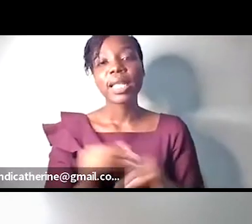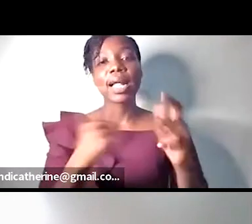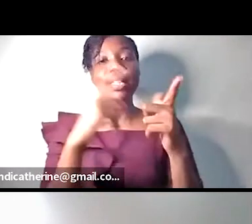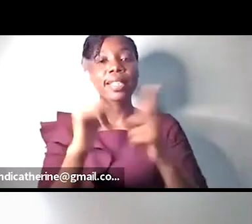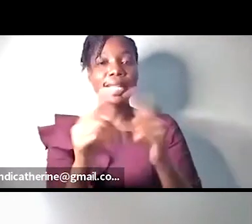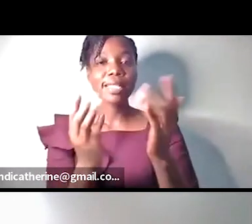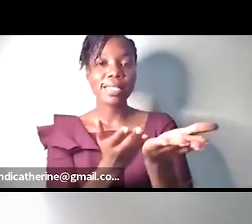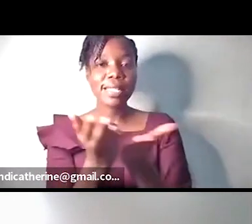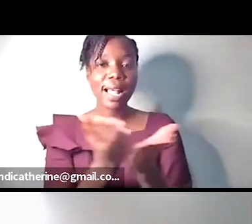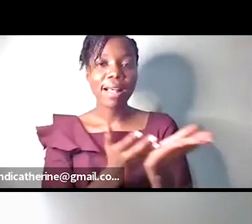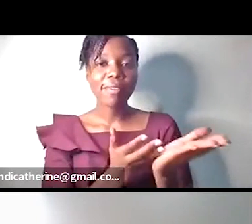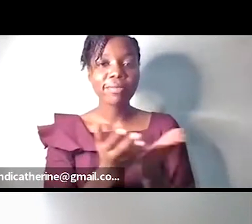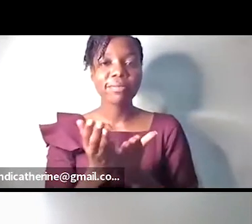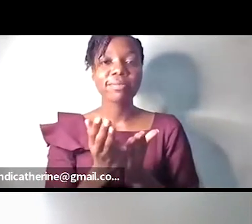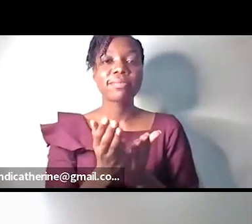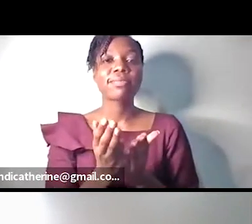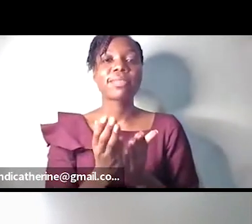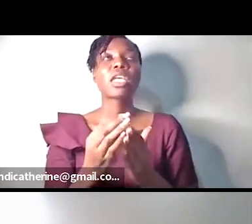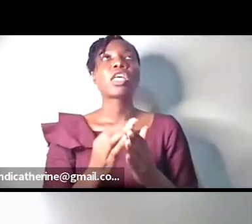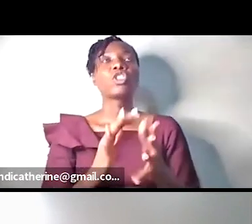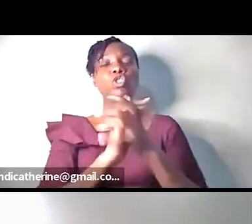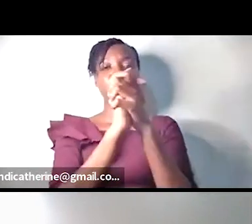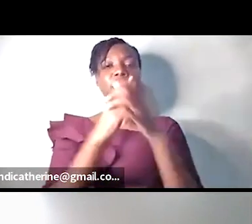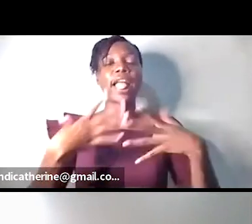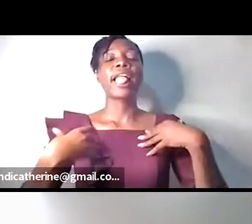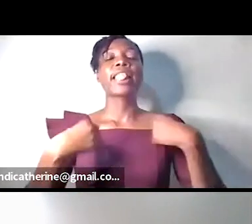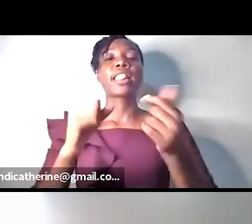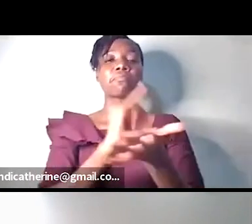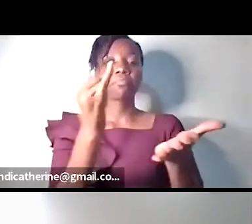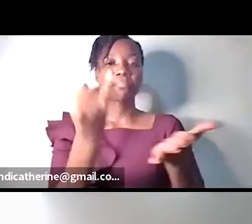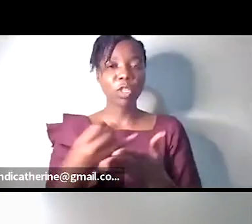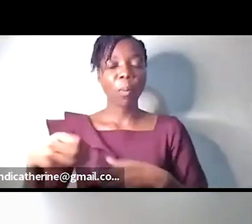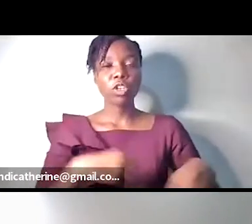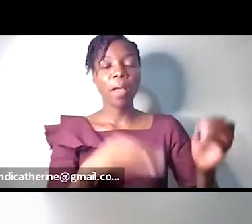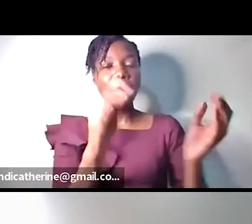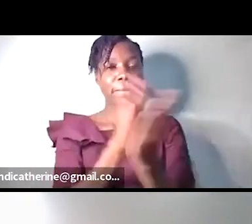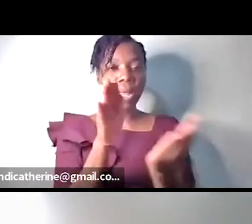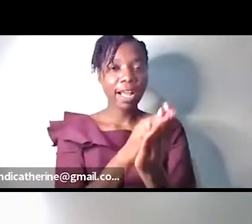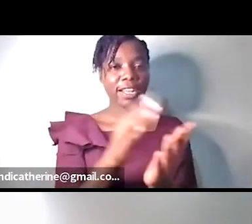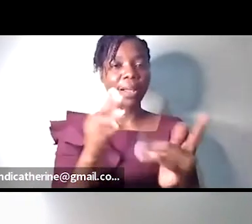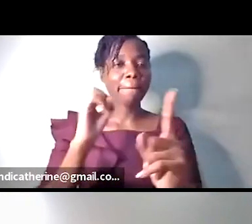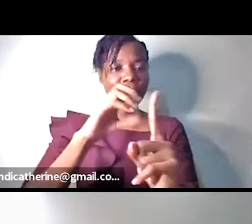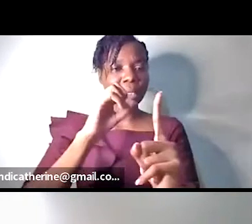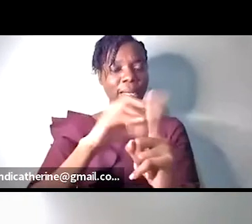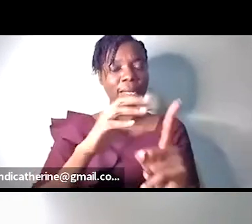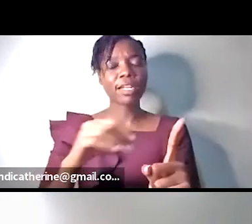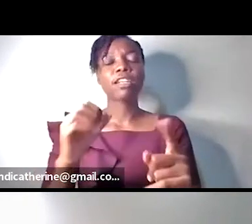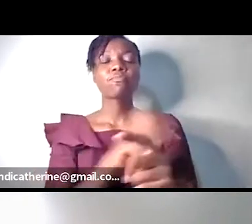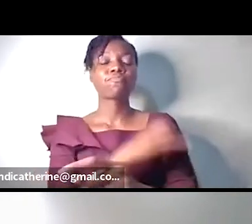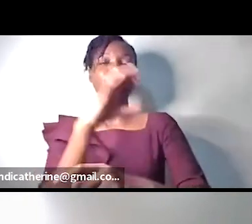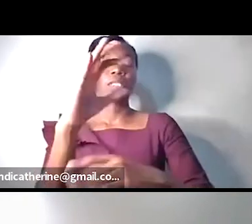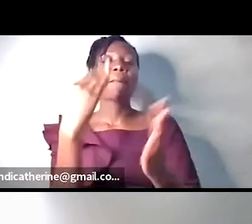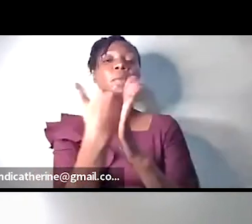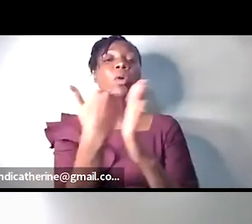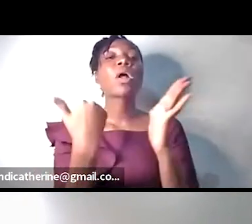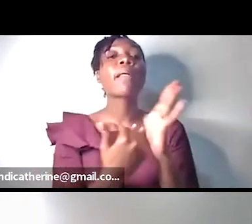like in Jubilee Health Insurance, Opportunity Bank, MEMPRO, which is a mentoring and empowering program for young women in Kampala,